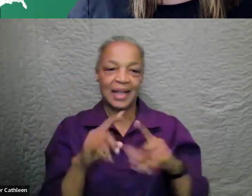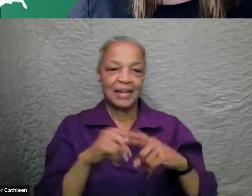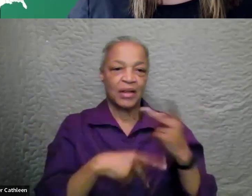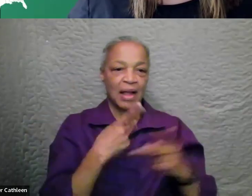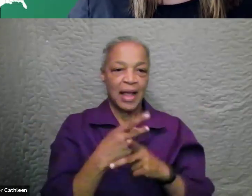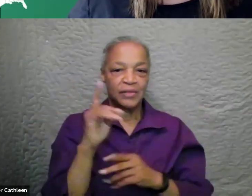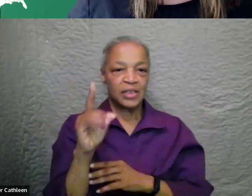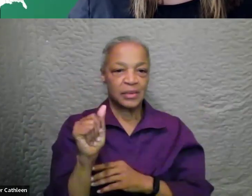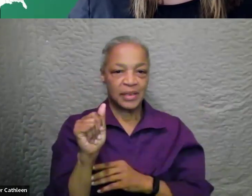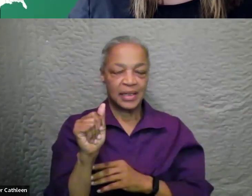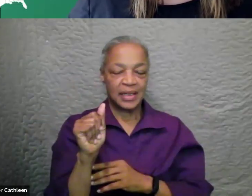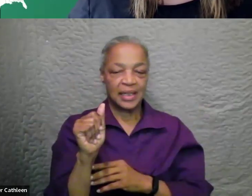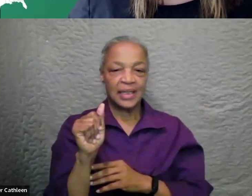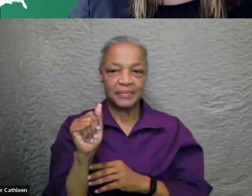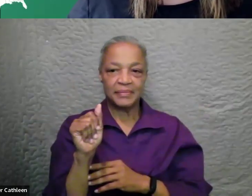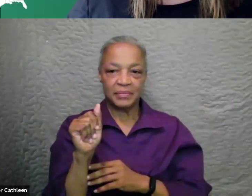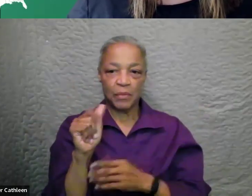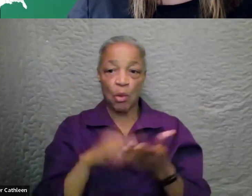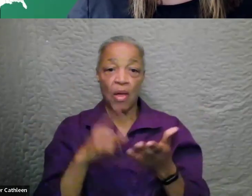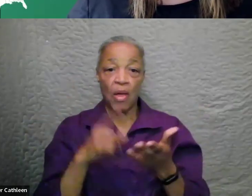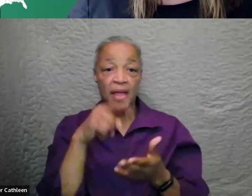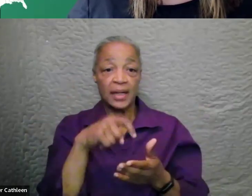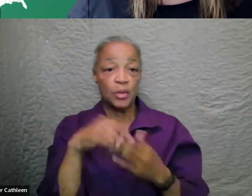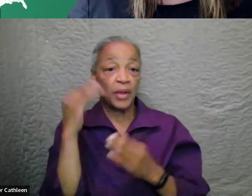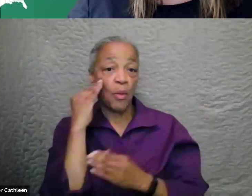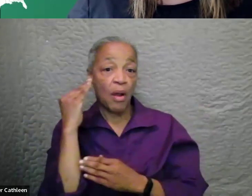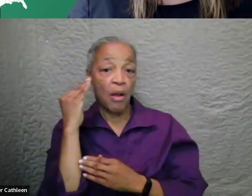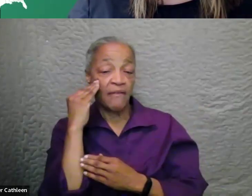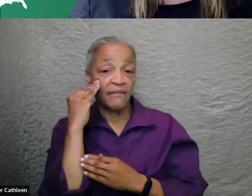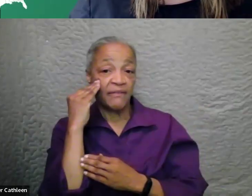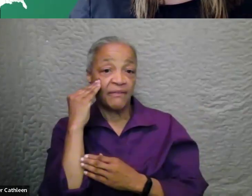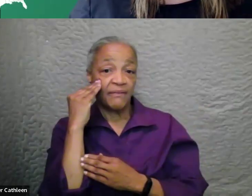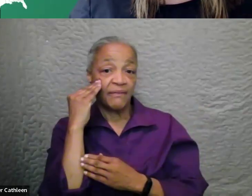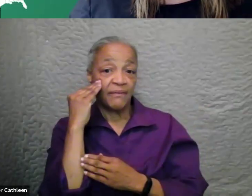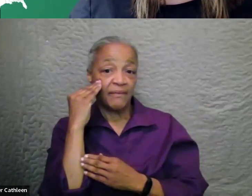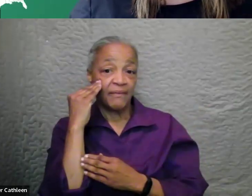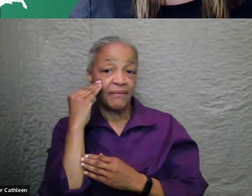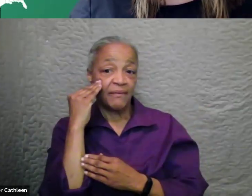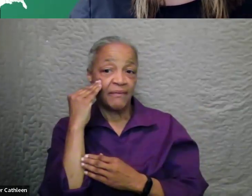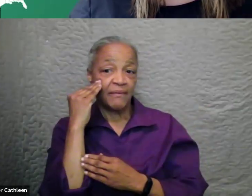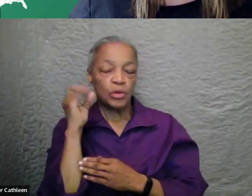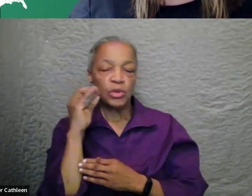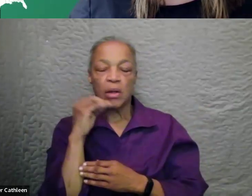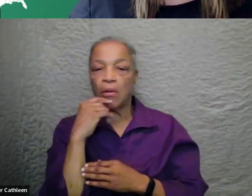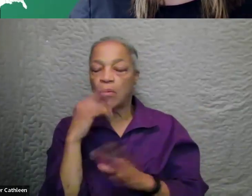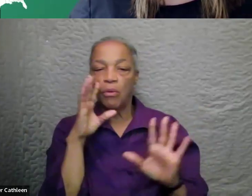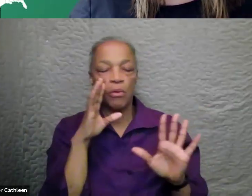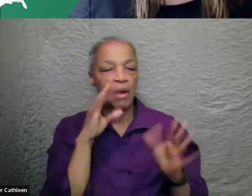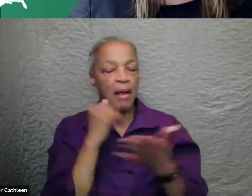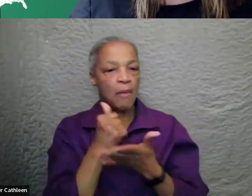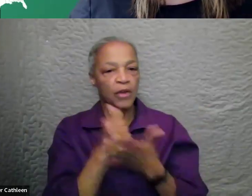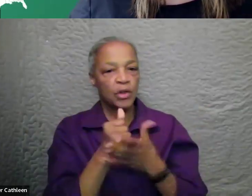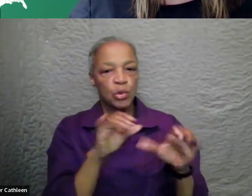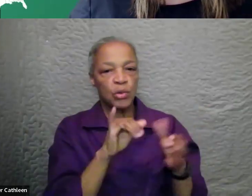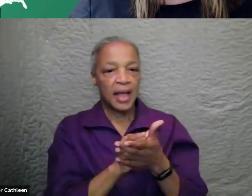of disabilities and what they need to be aware of. But it would be so incredibly helpful to do that. And